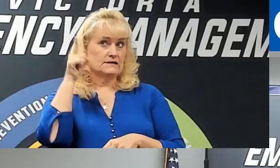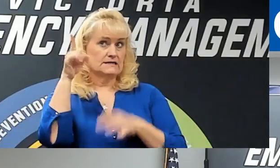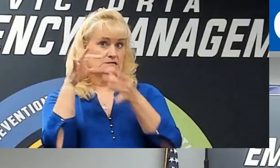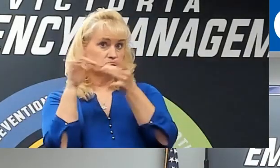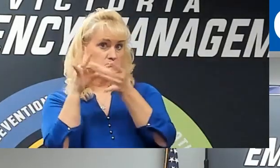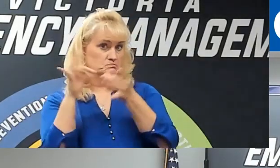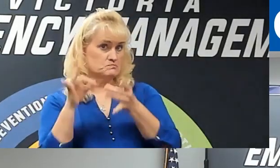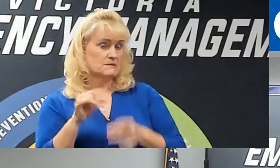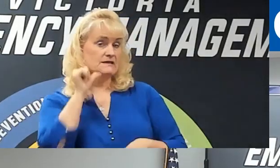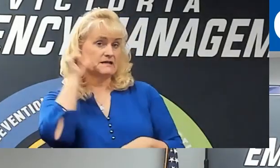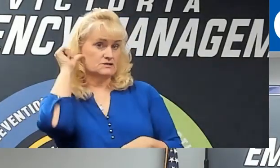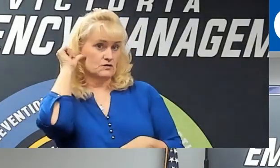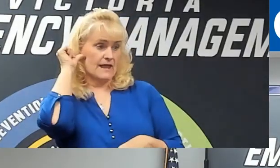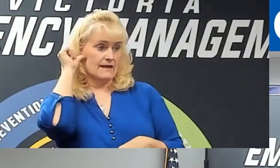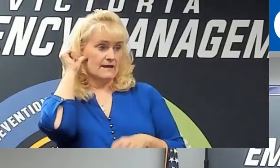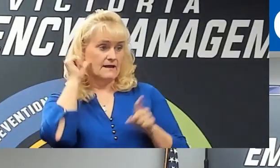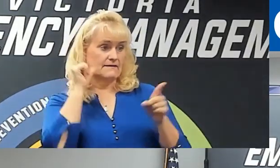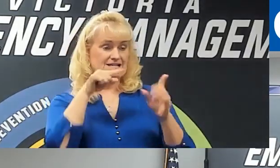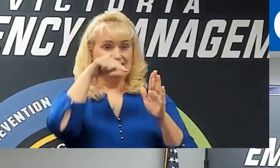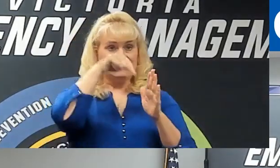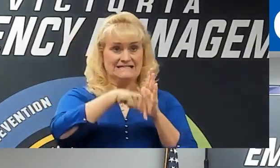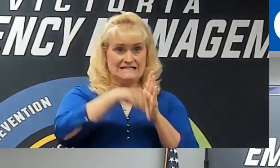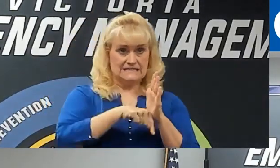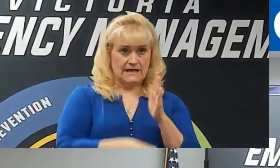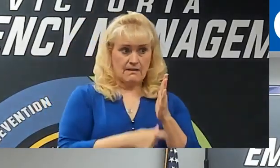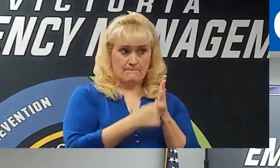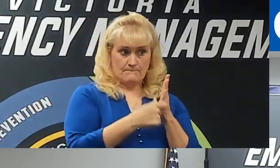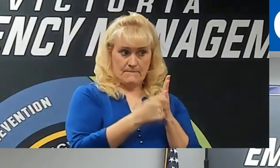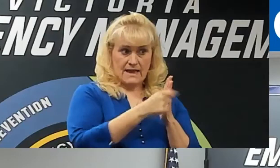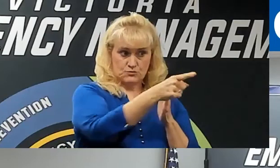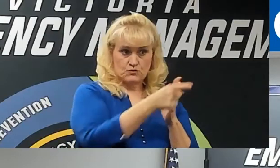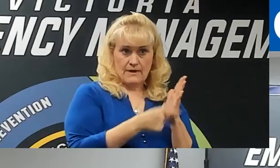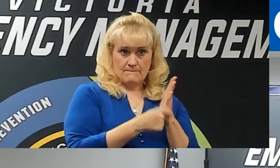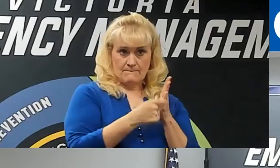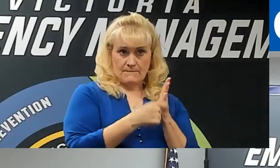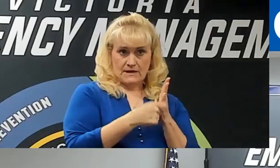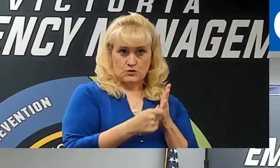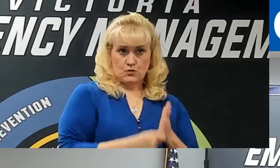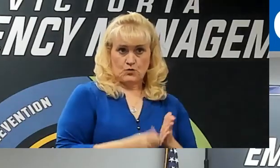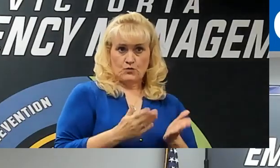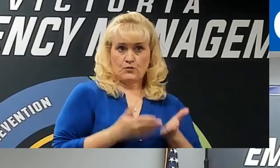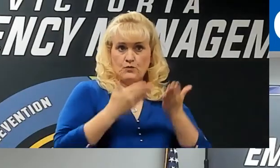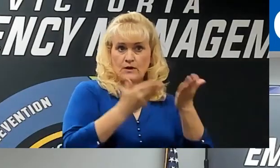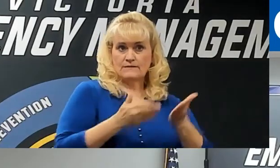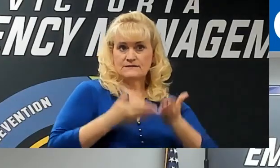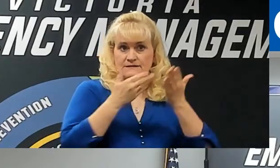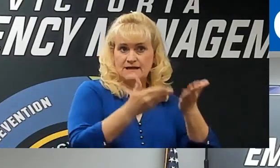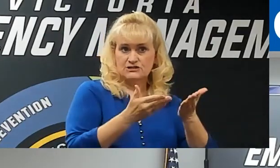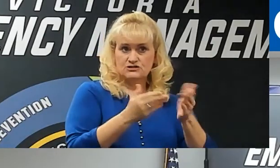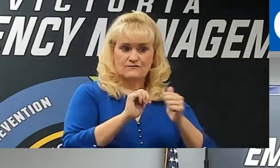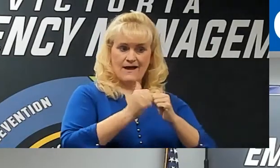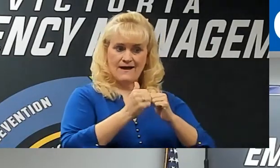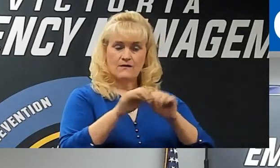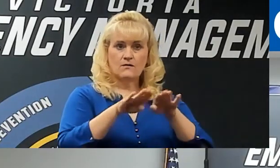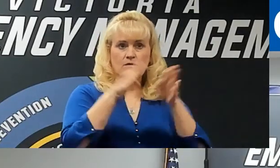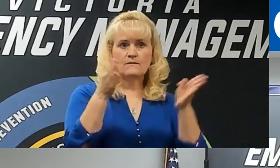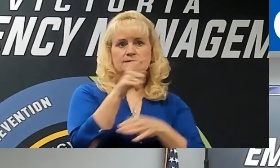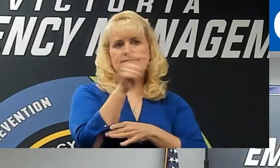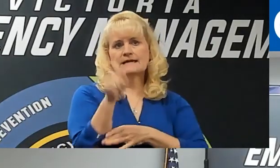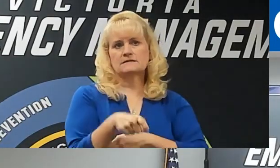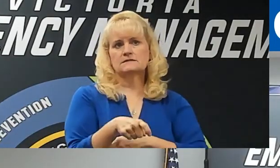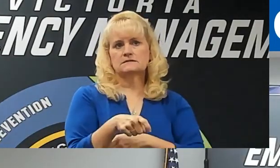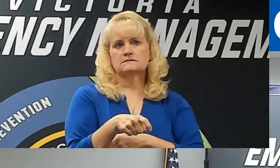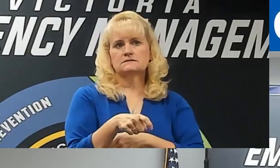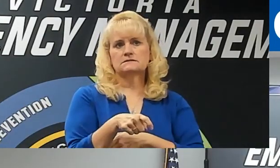yesterday. There's a very detailed manual in here that gives recommendations for opening up Texas. And